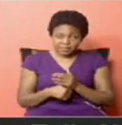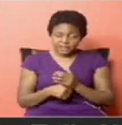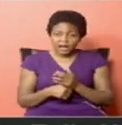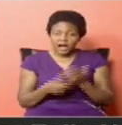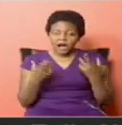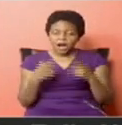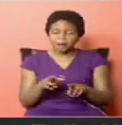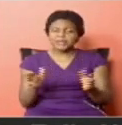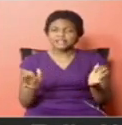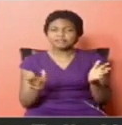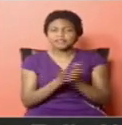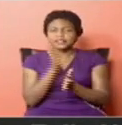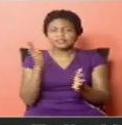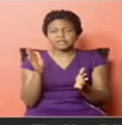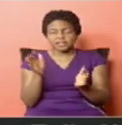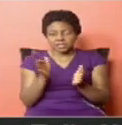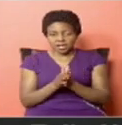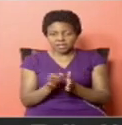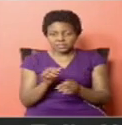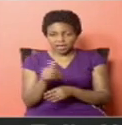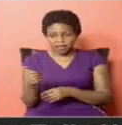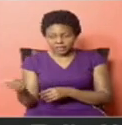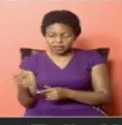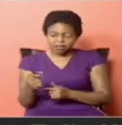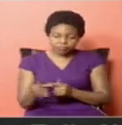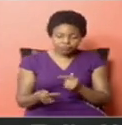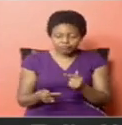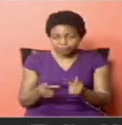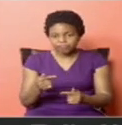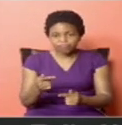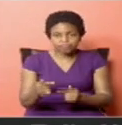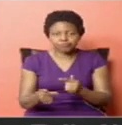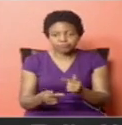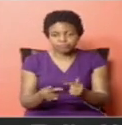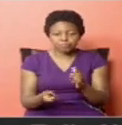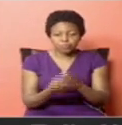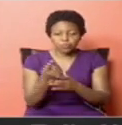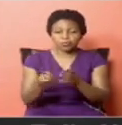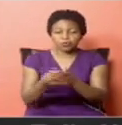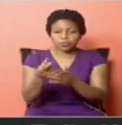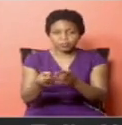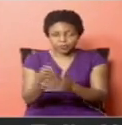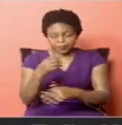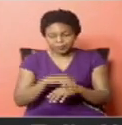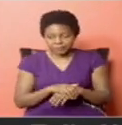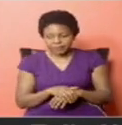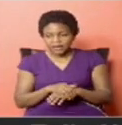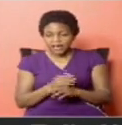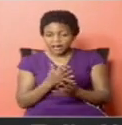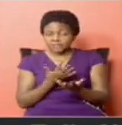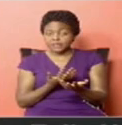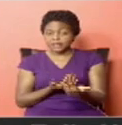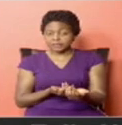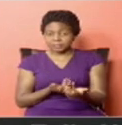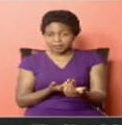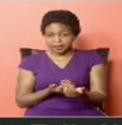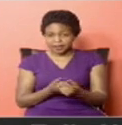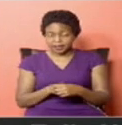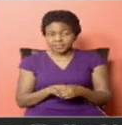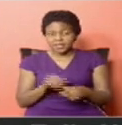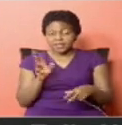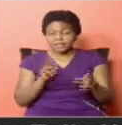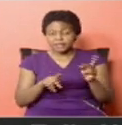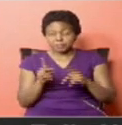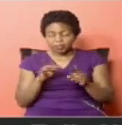instant, while others have been gradual. As is expected, the most affected